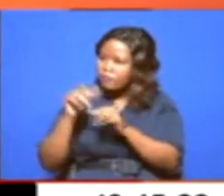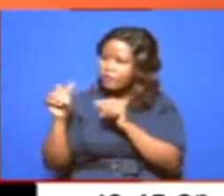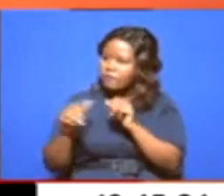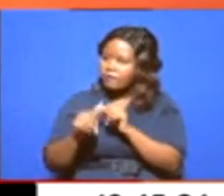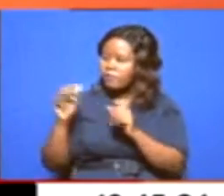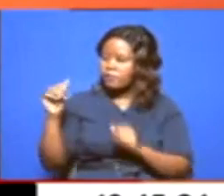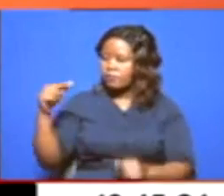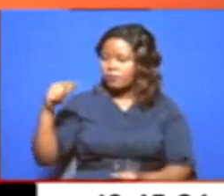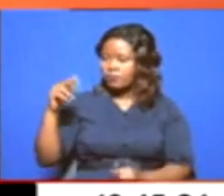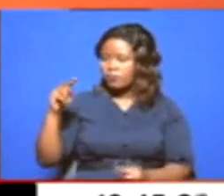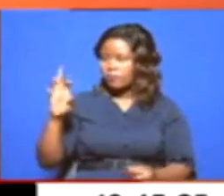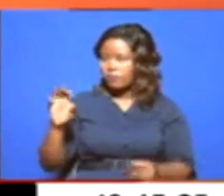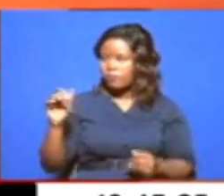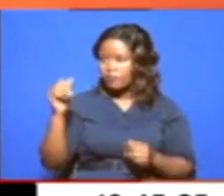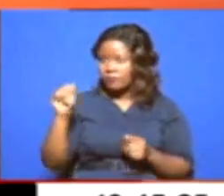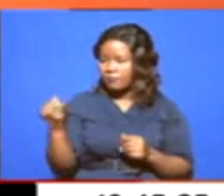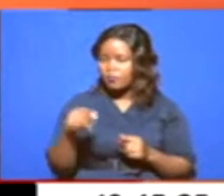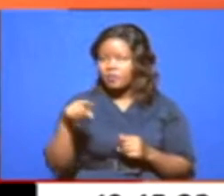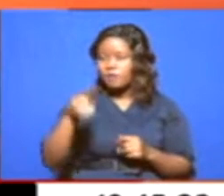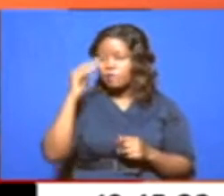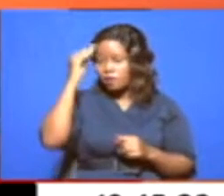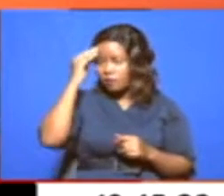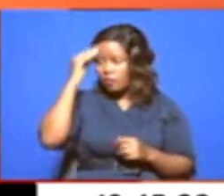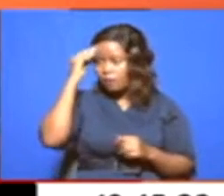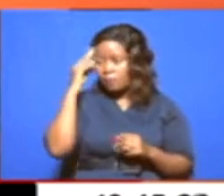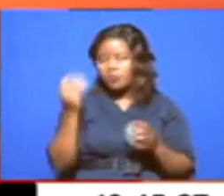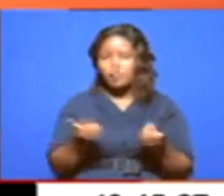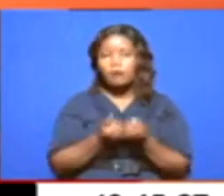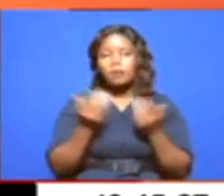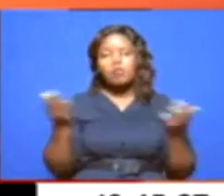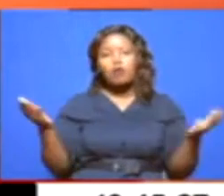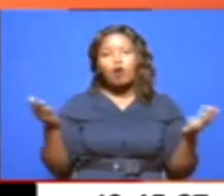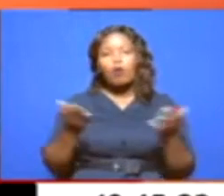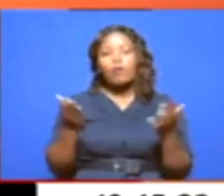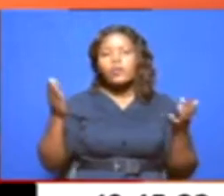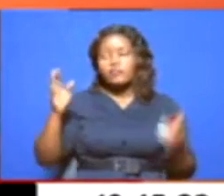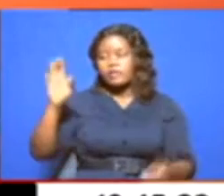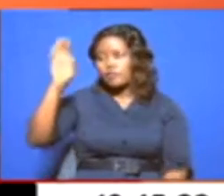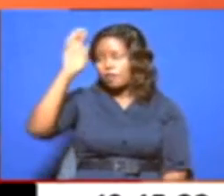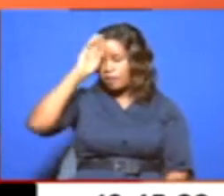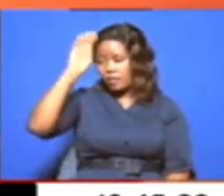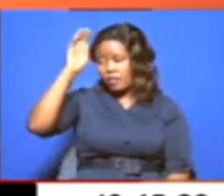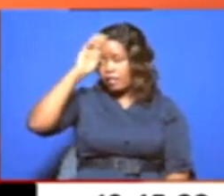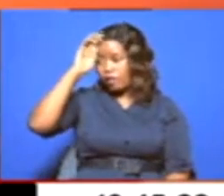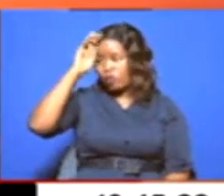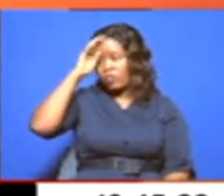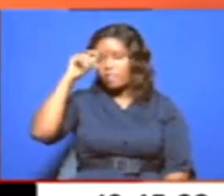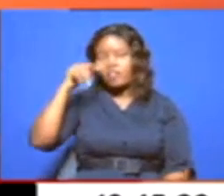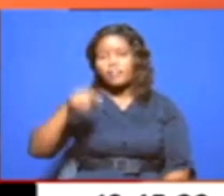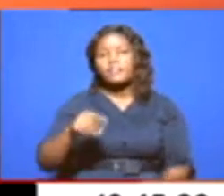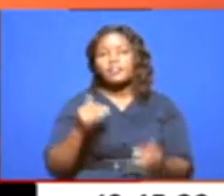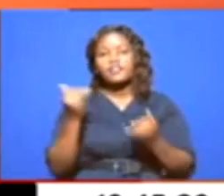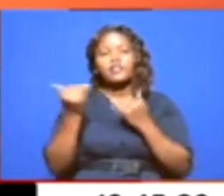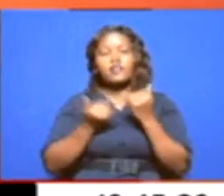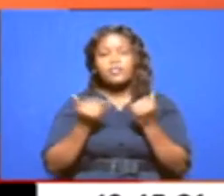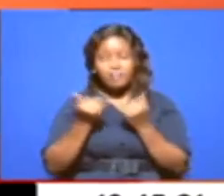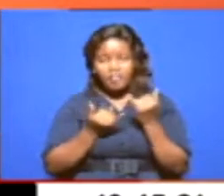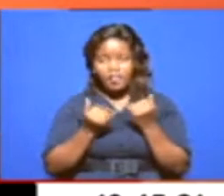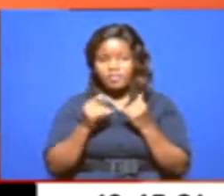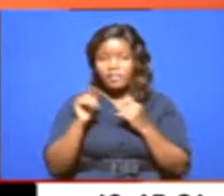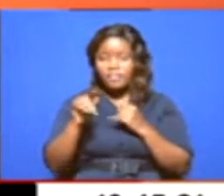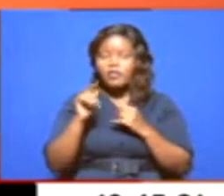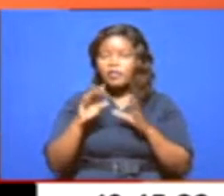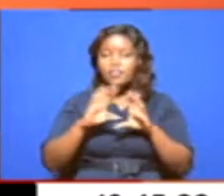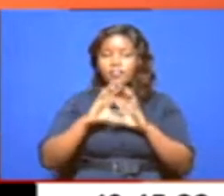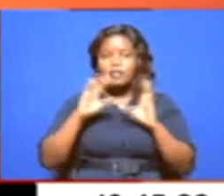Cross-Country Classic. It's in our memory, taking place at the Lobo Village. And this is this Saturday. It's a World Athletics Tour Gold